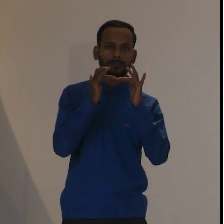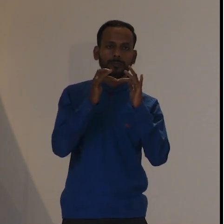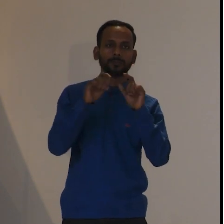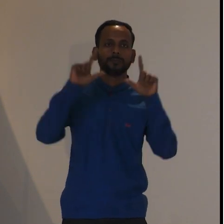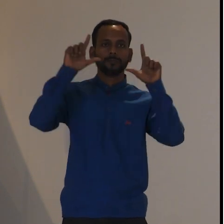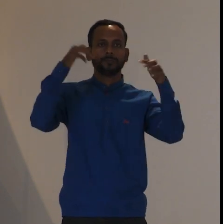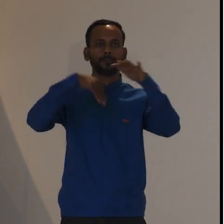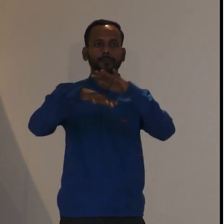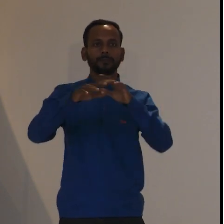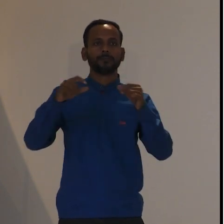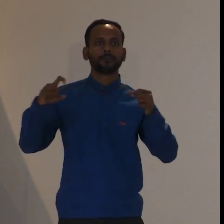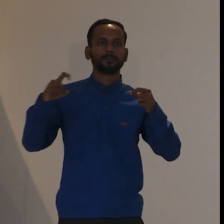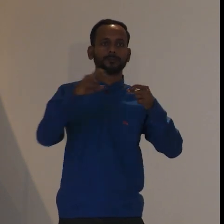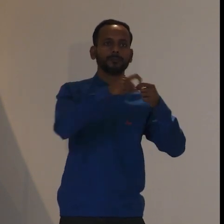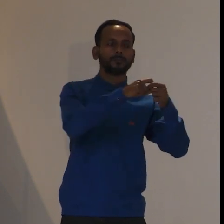museum's archives.